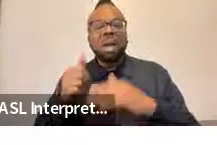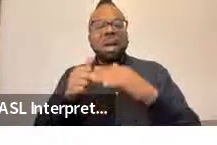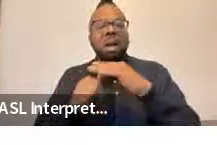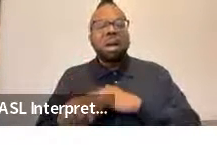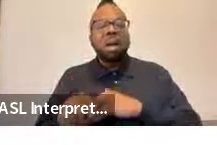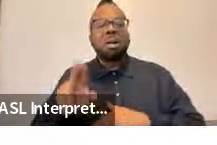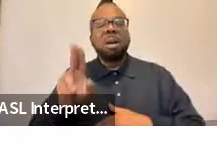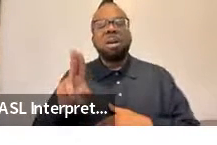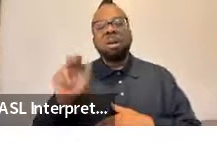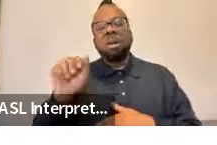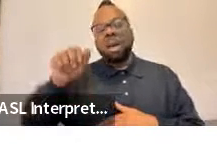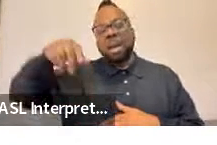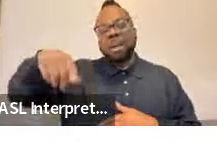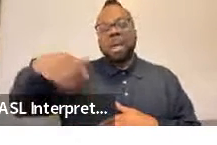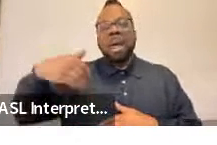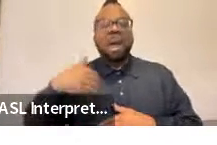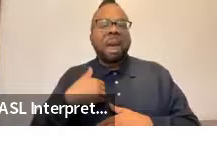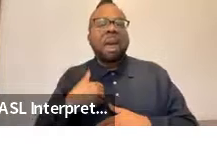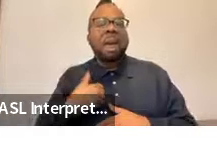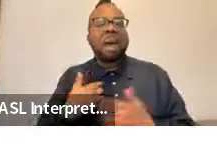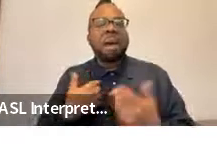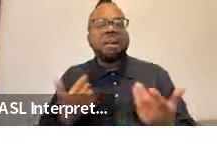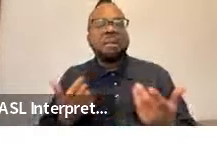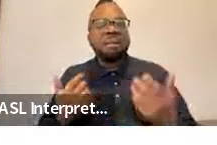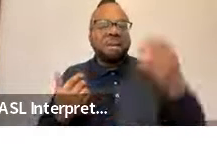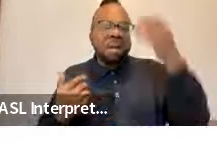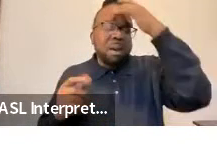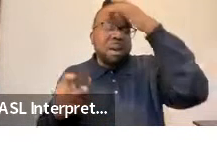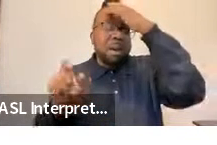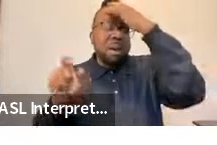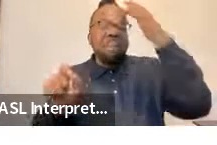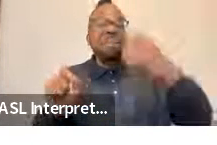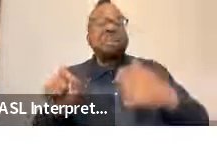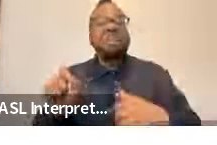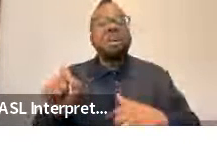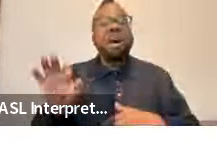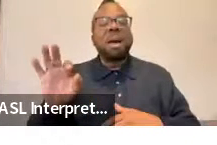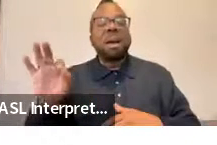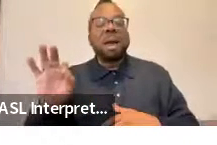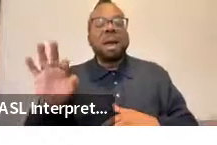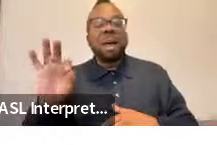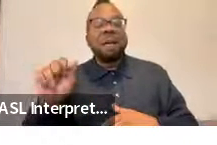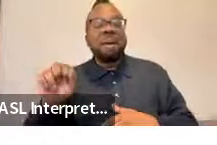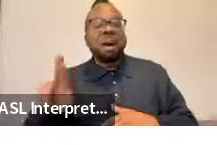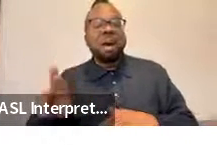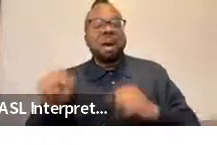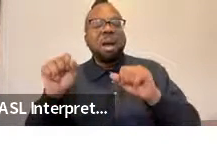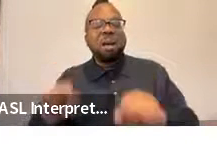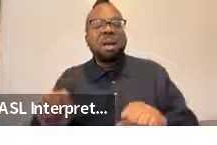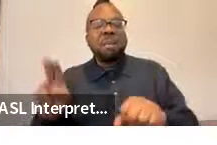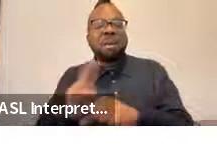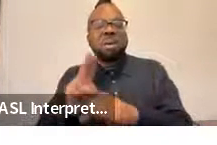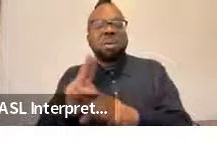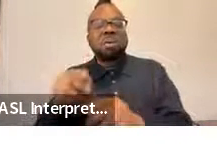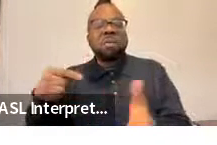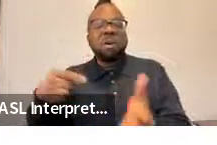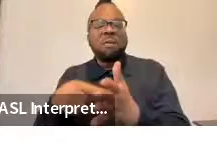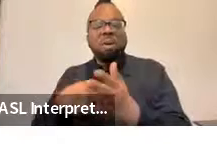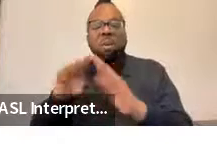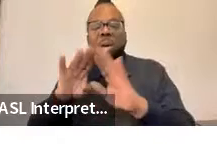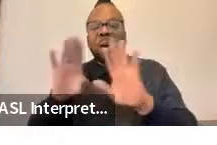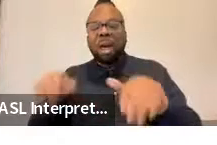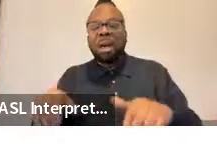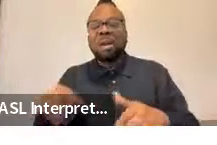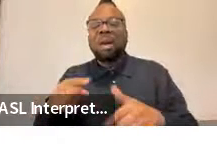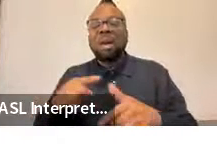3.9 FAR. But note that extra 0.9 FAR can only be used for affordable housing. If it is, they can build